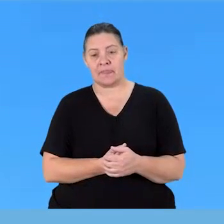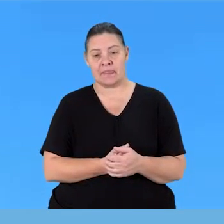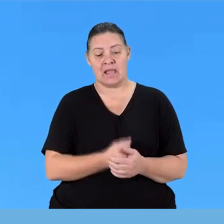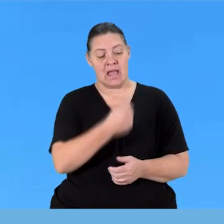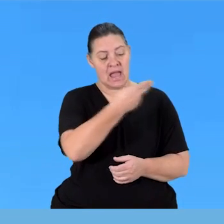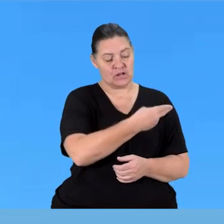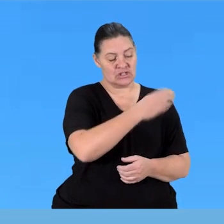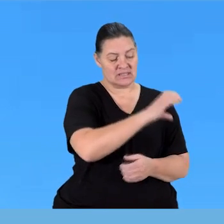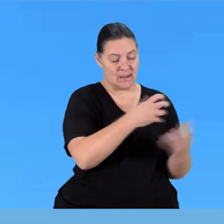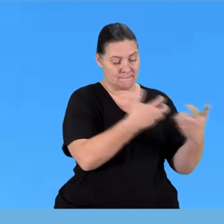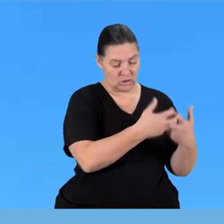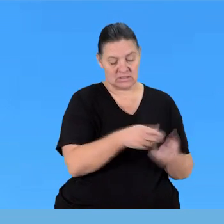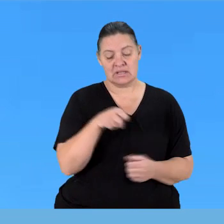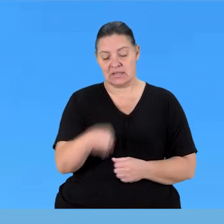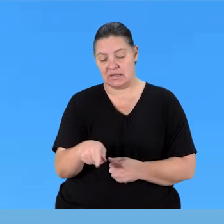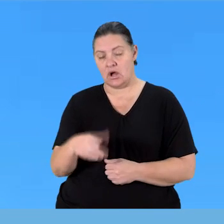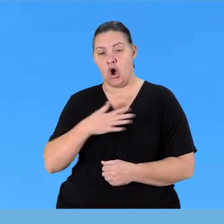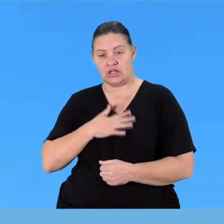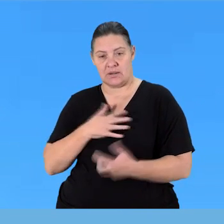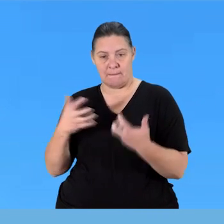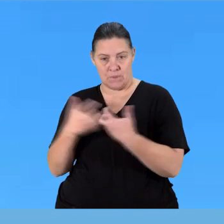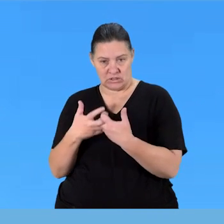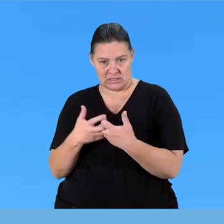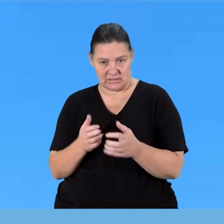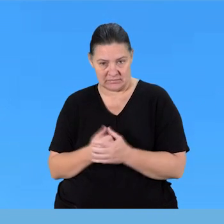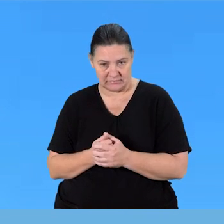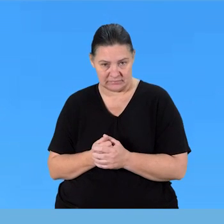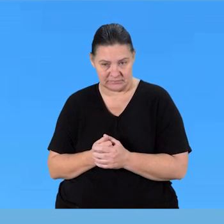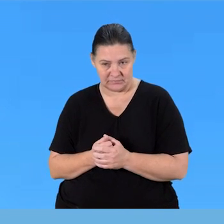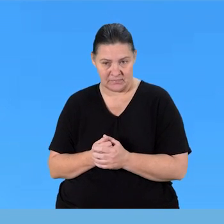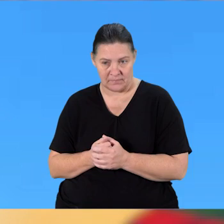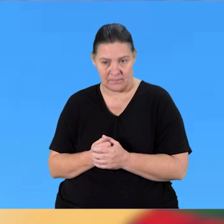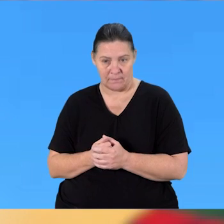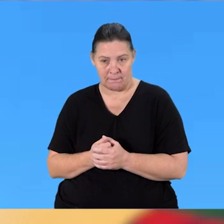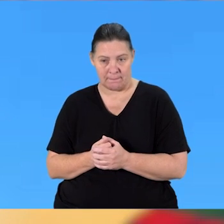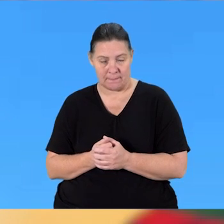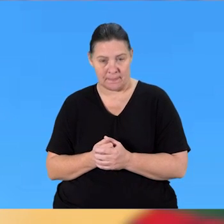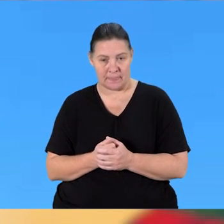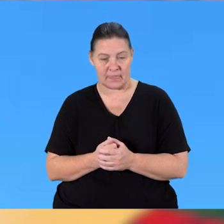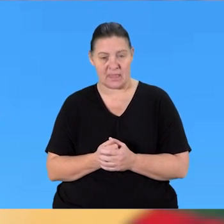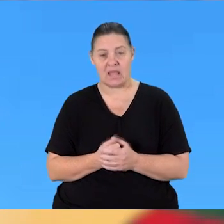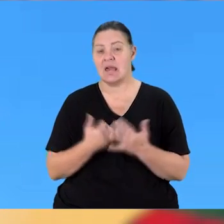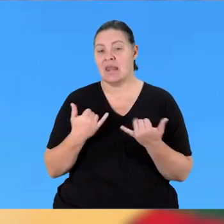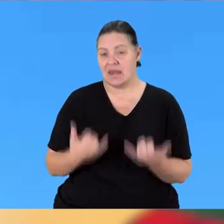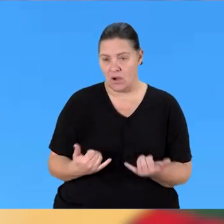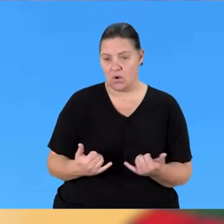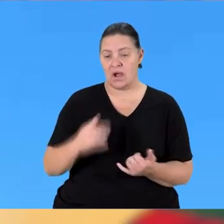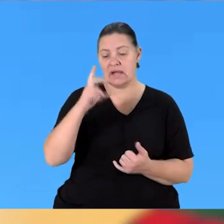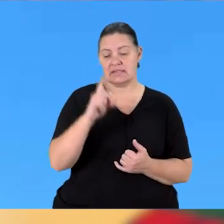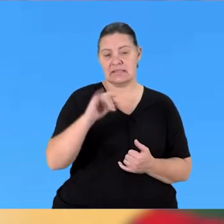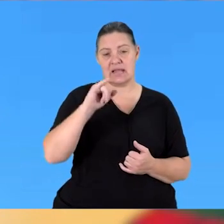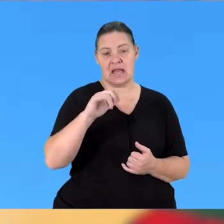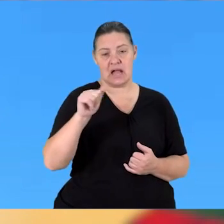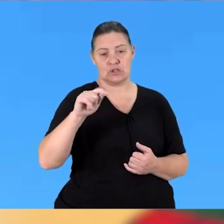particular atoms, or the oxygen atoms, are chemically bonded together to form the oxygen molecule, and that